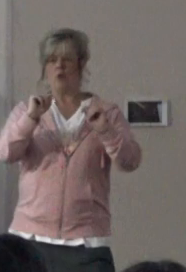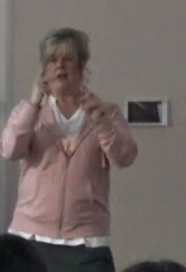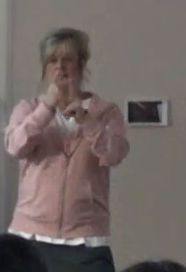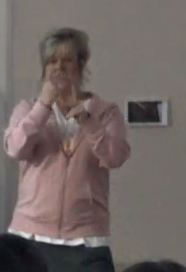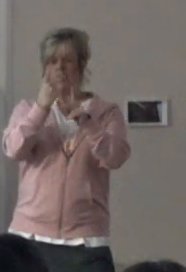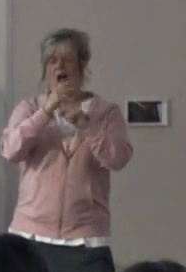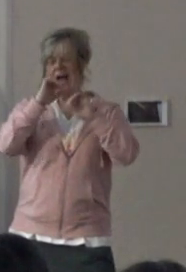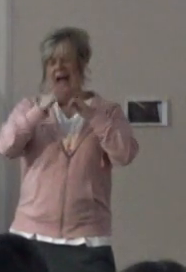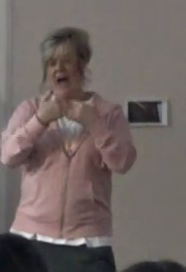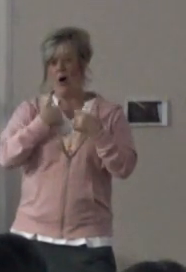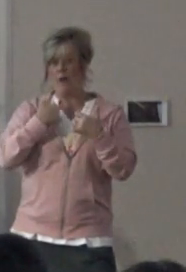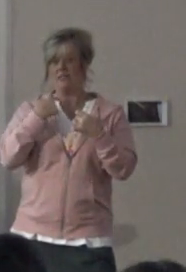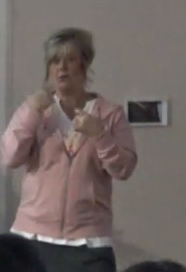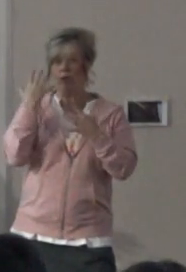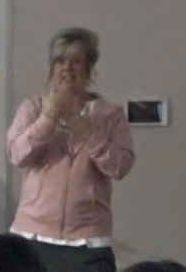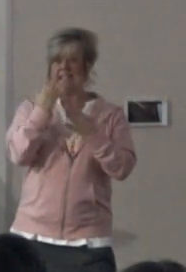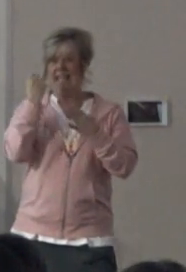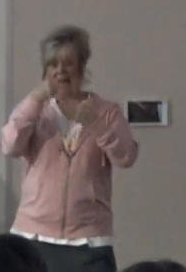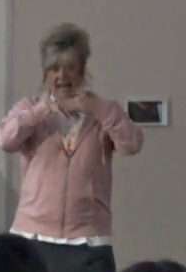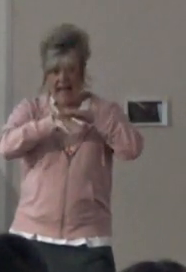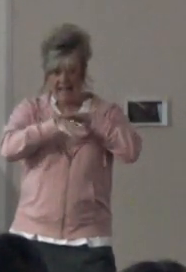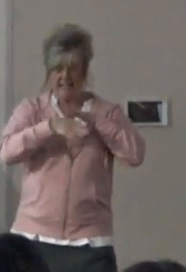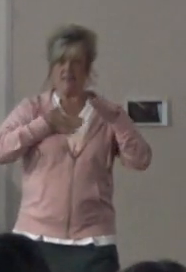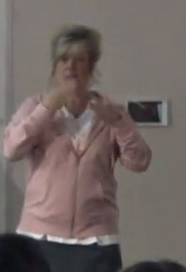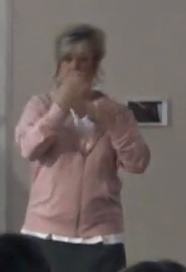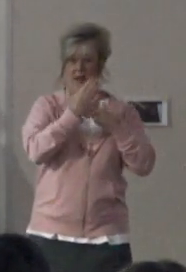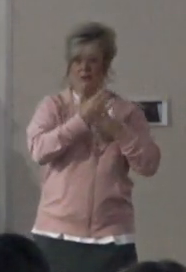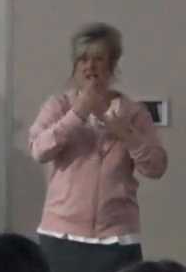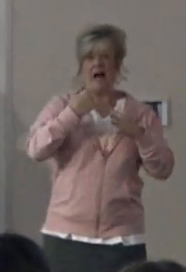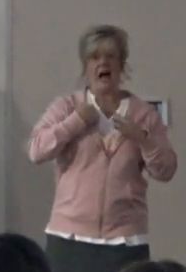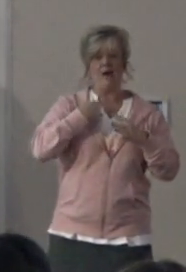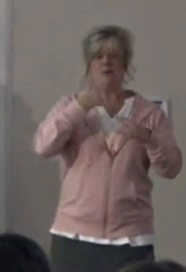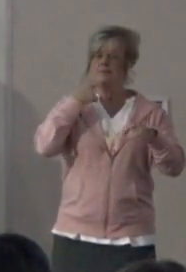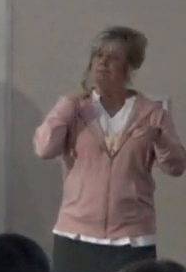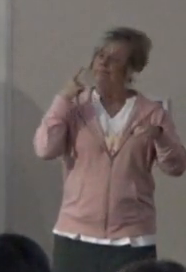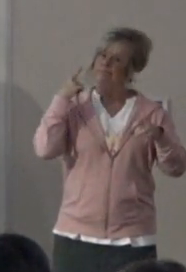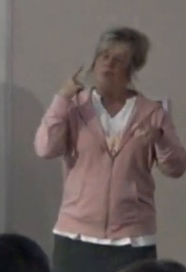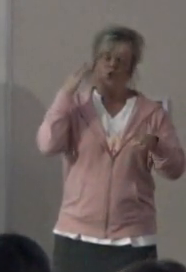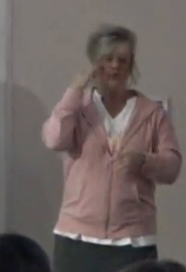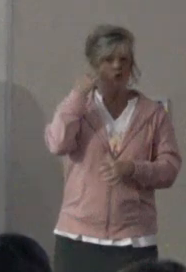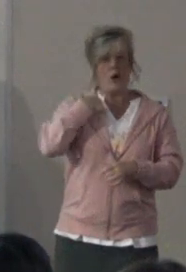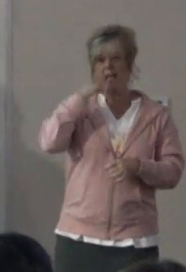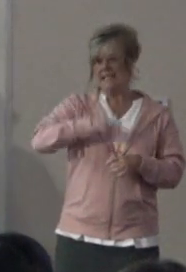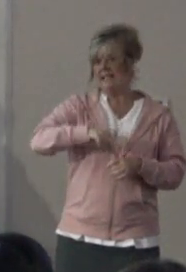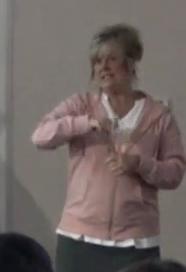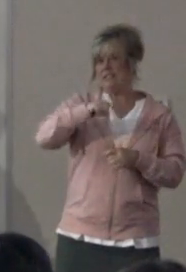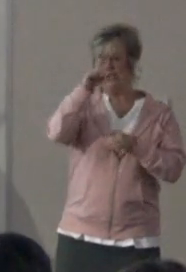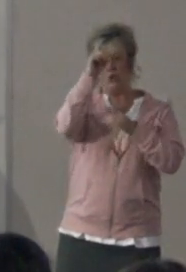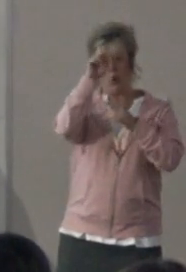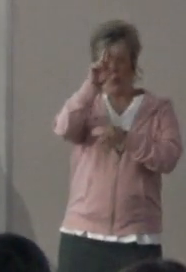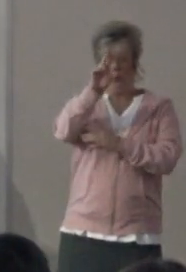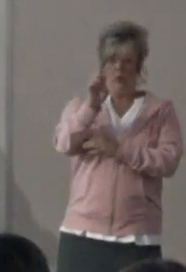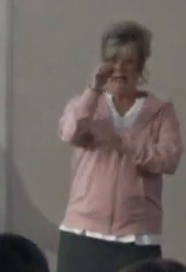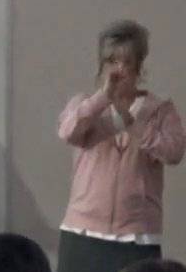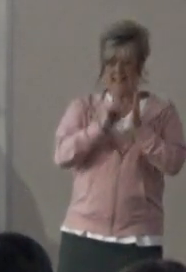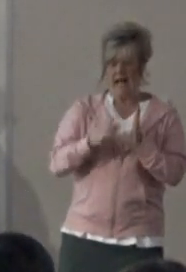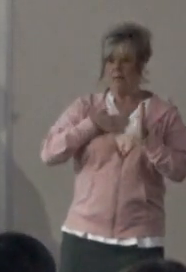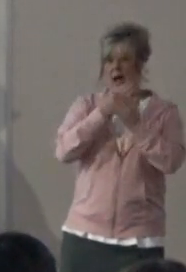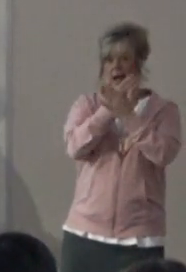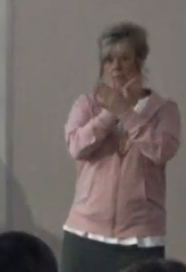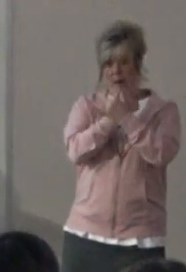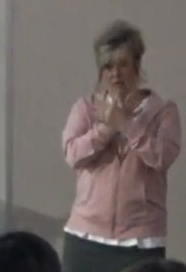out how I was going to get my files. I was so convinced that I would just have to completely redesign my butterfly wings, which was a little upsetting.